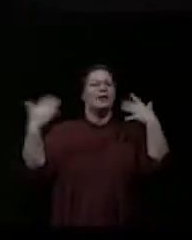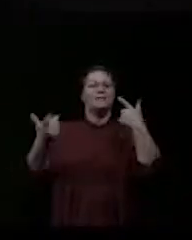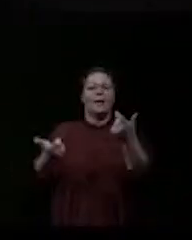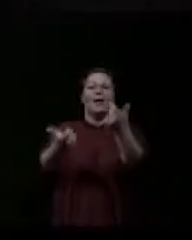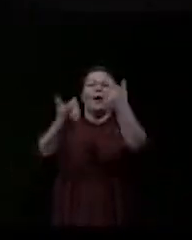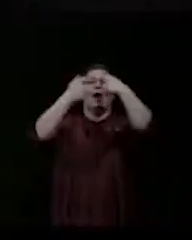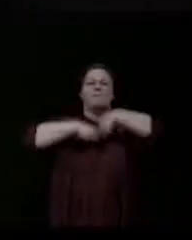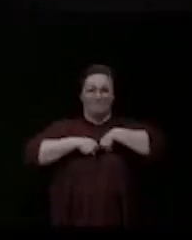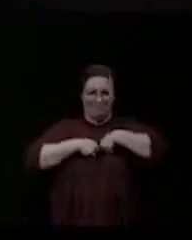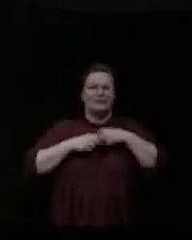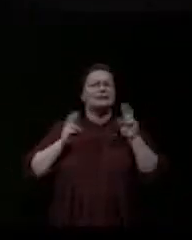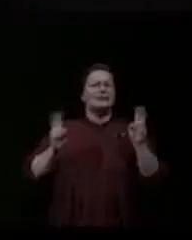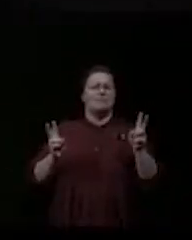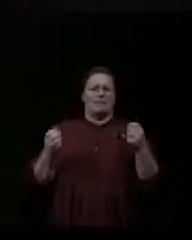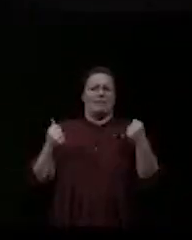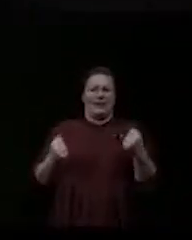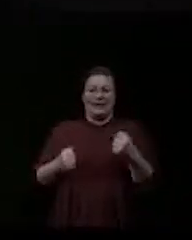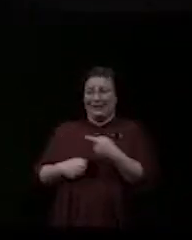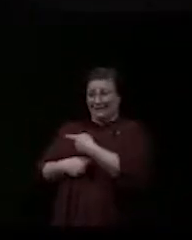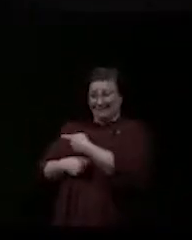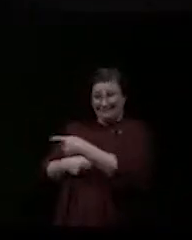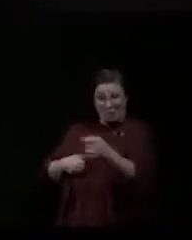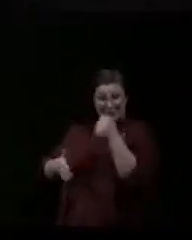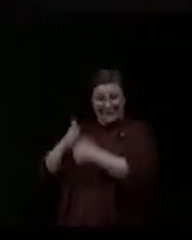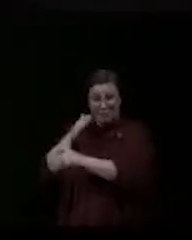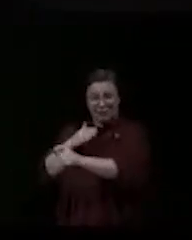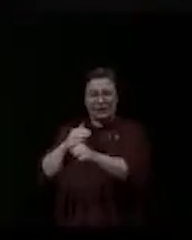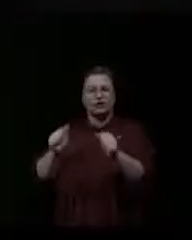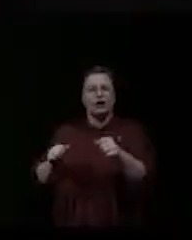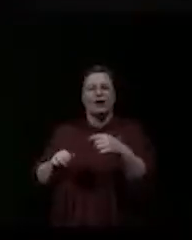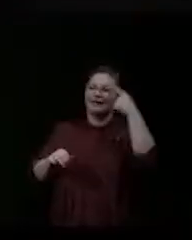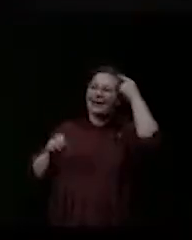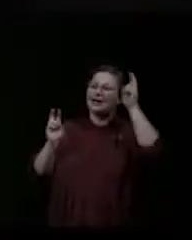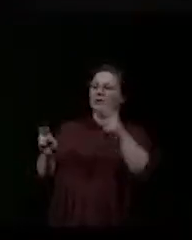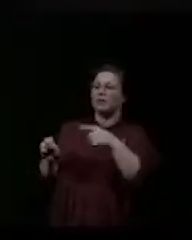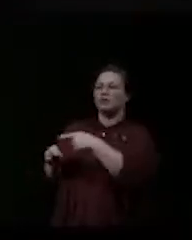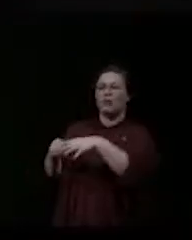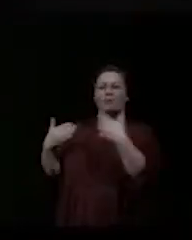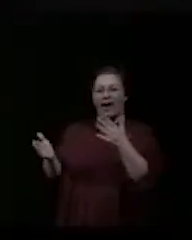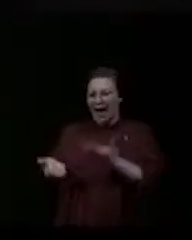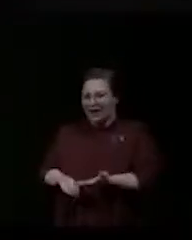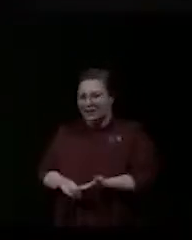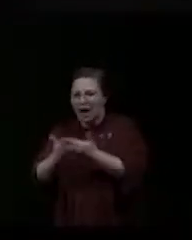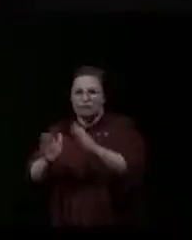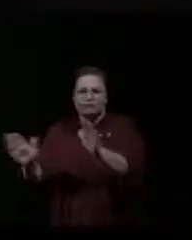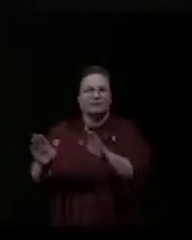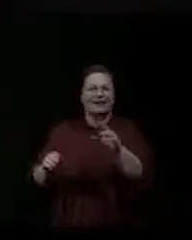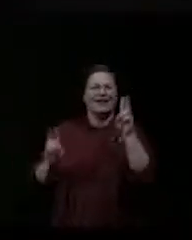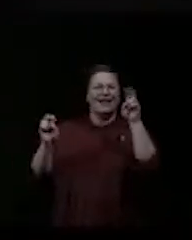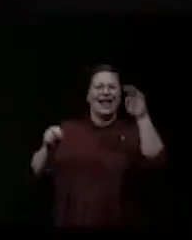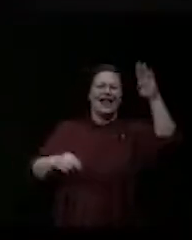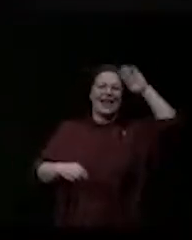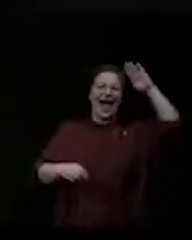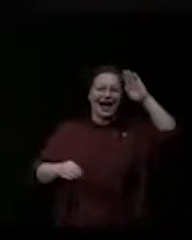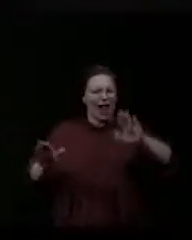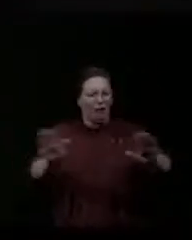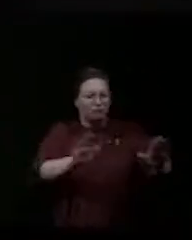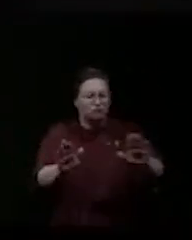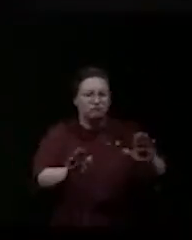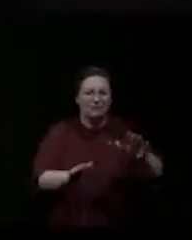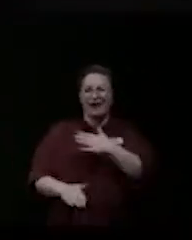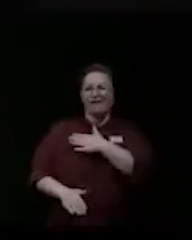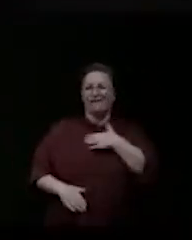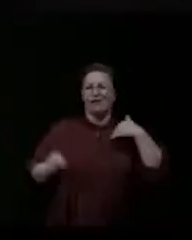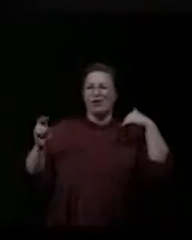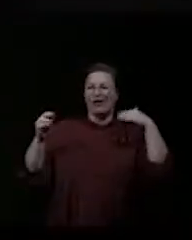rights defenders should be seen as physicians and scientists, ensuring that this air is clean